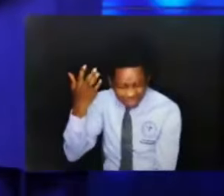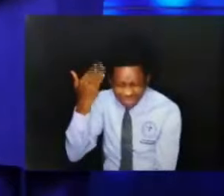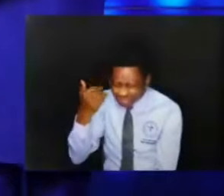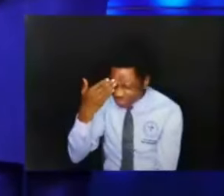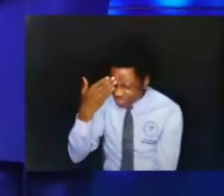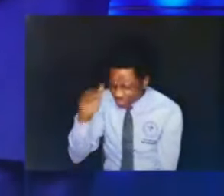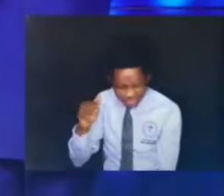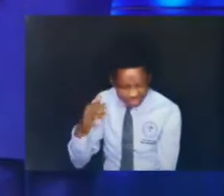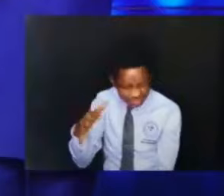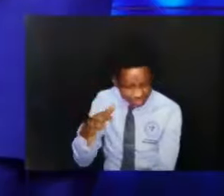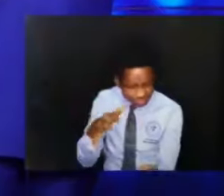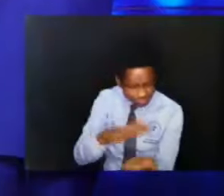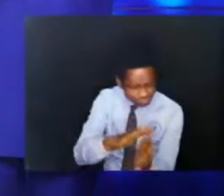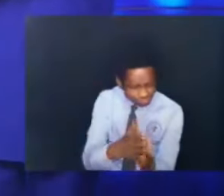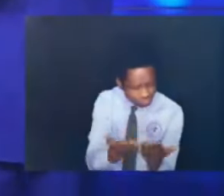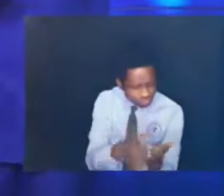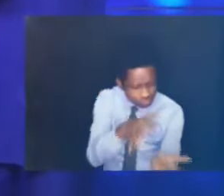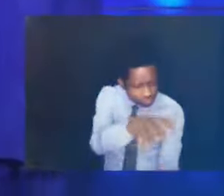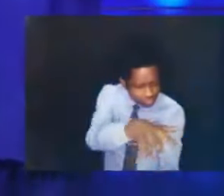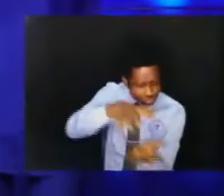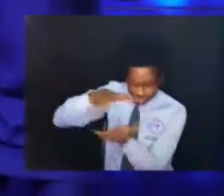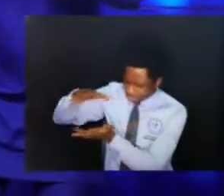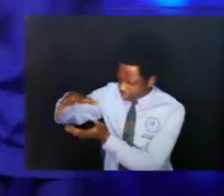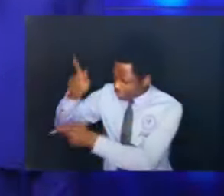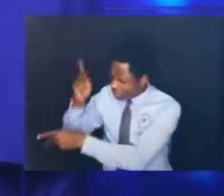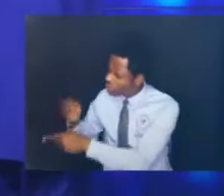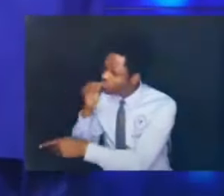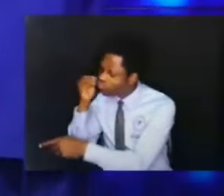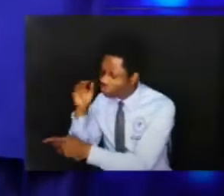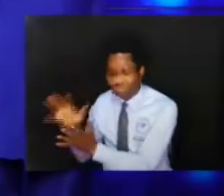But he had all these textbooks with him in his